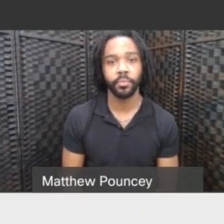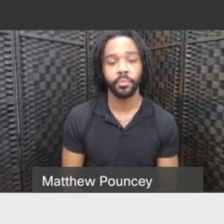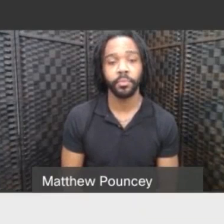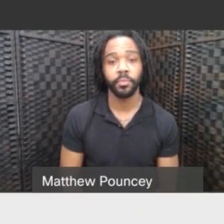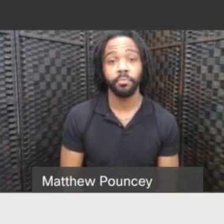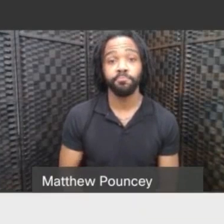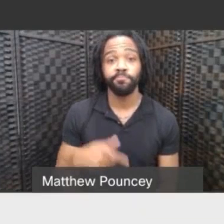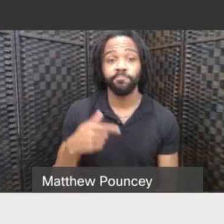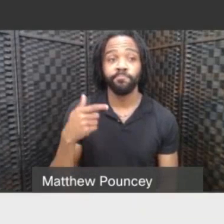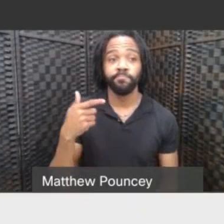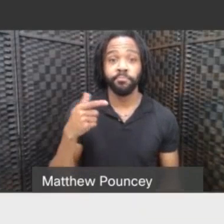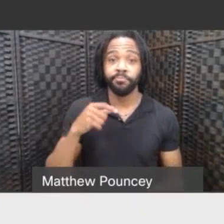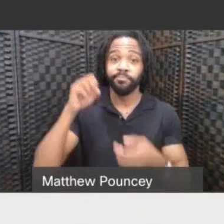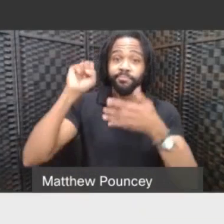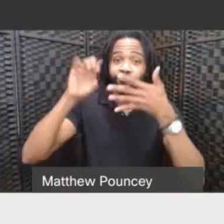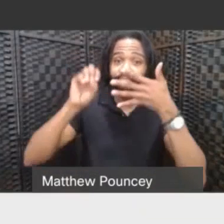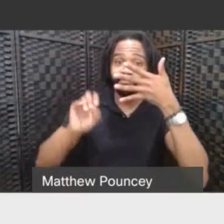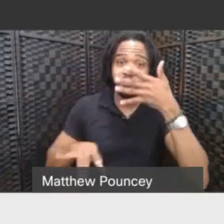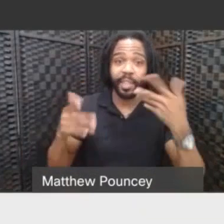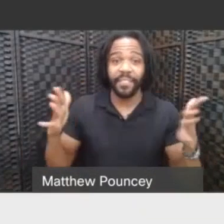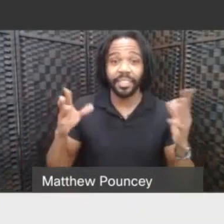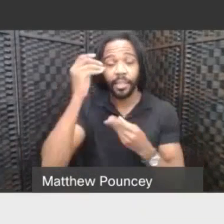So that was all of the data that we had for the week.